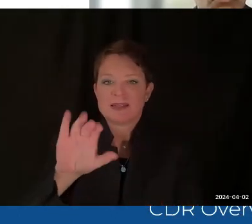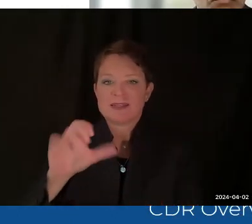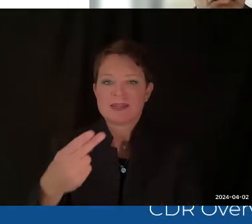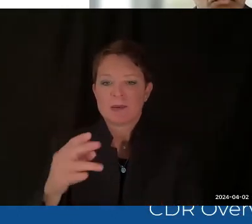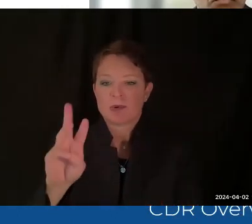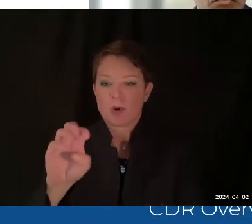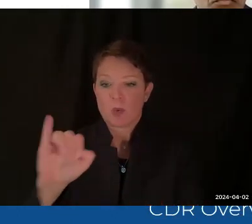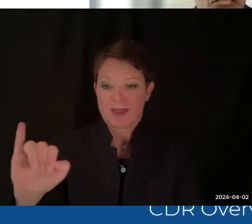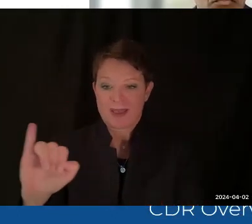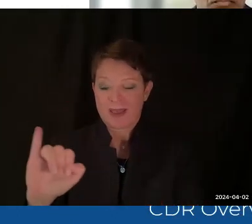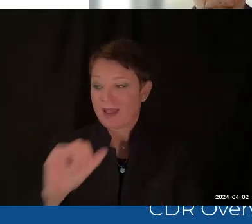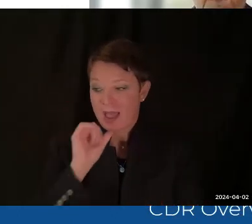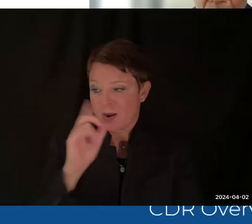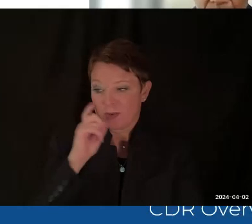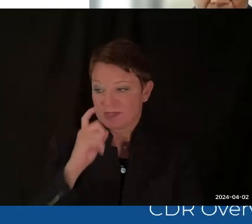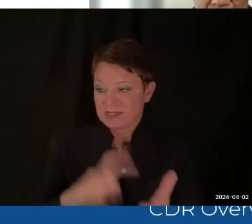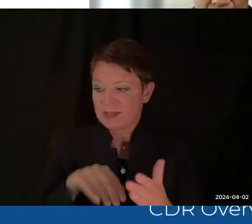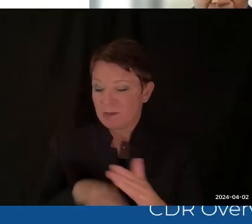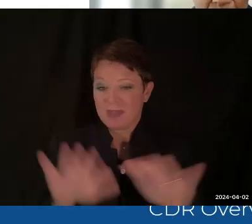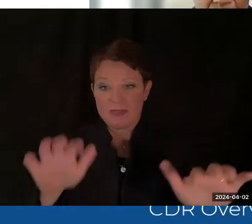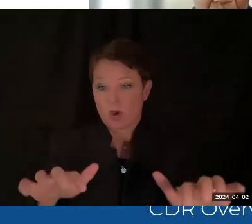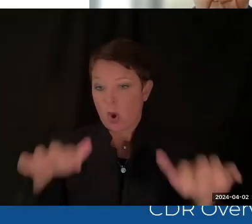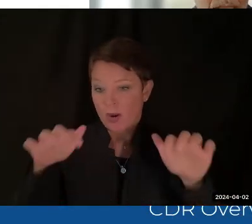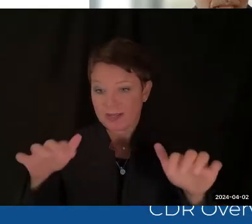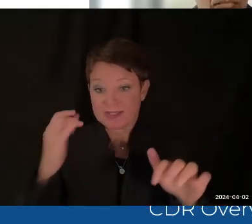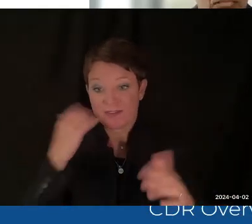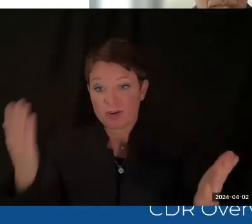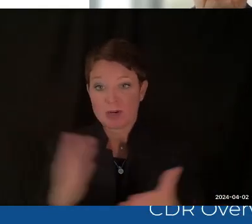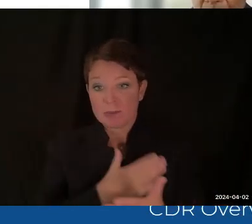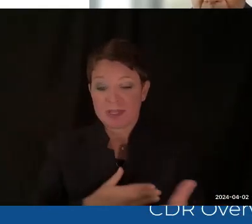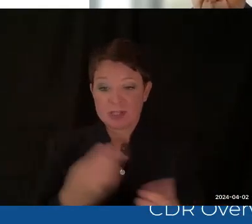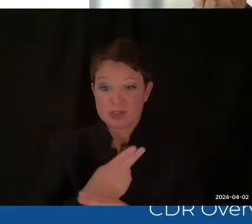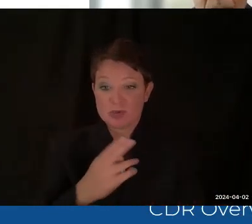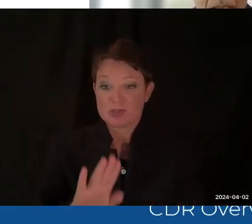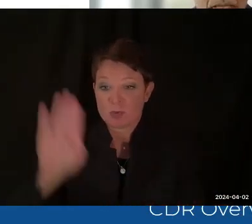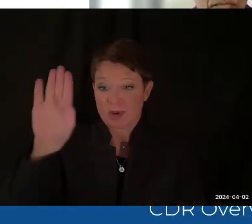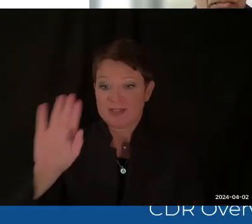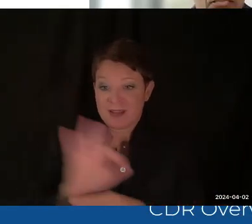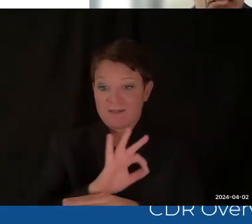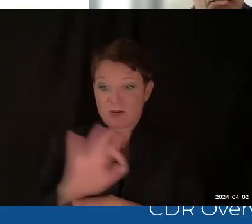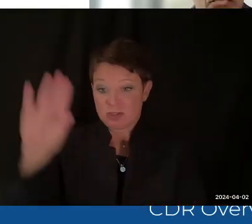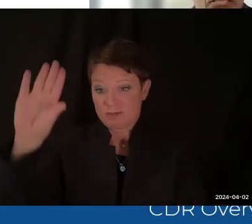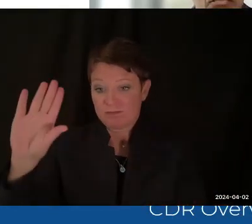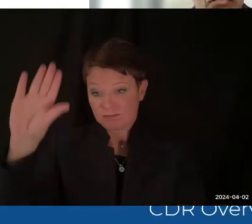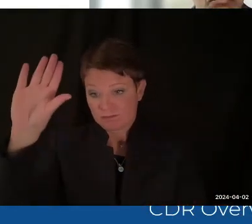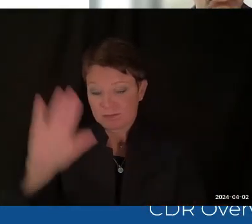Not seeing them in the audience, but if you are in attendance, please use the raised hand function.